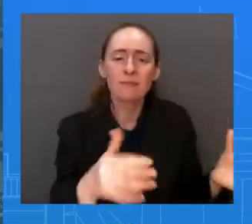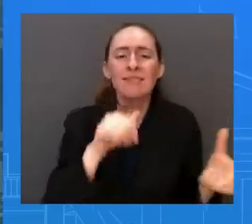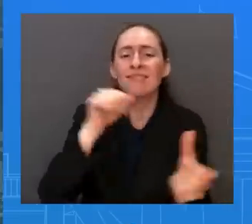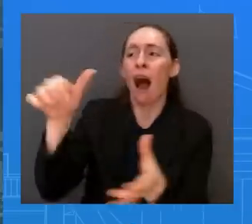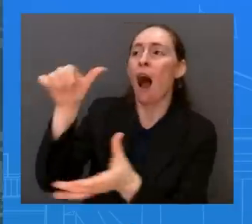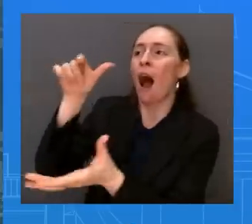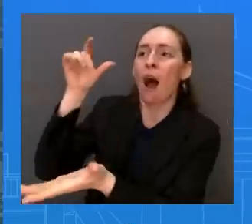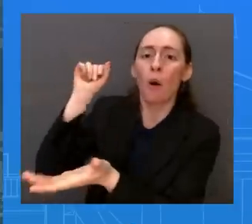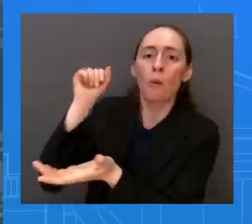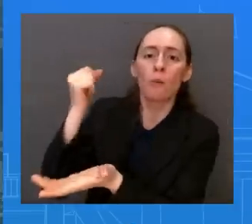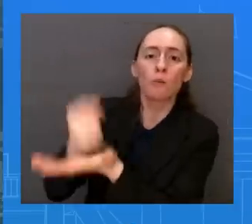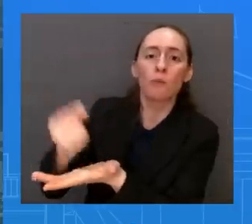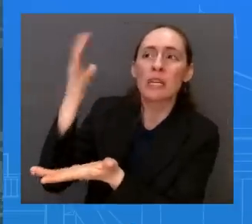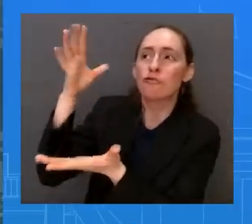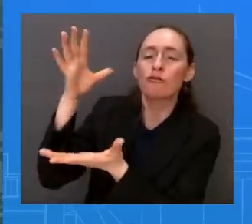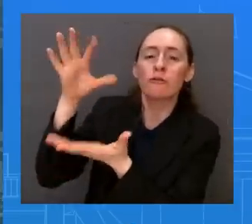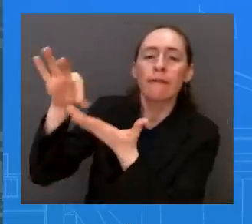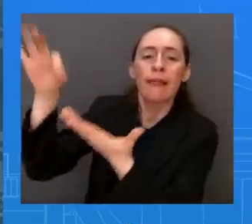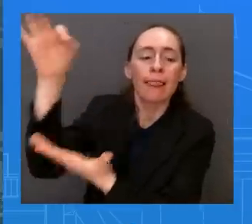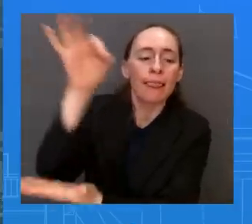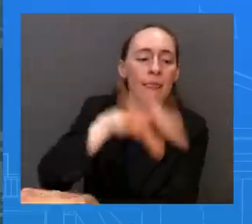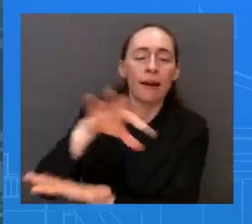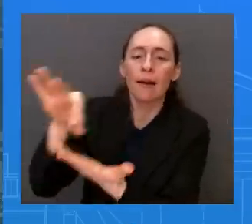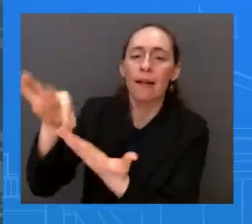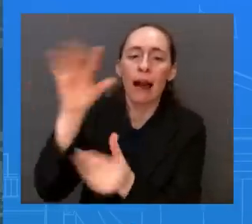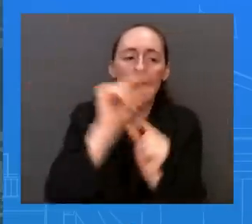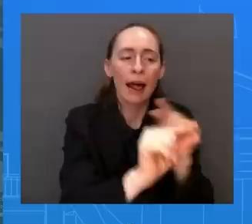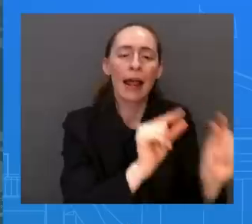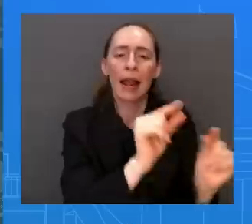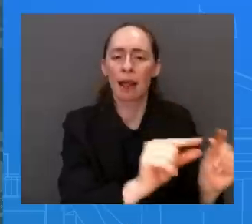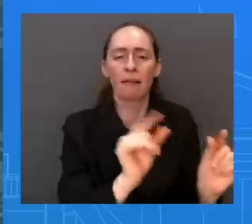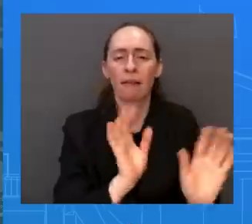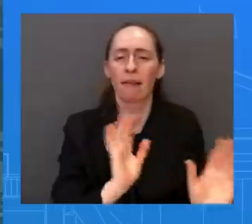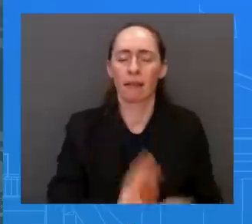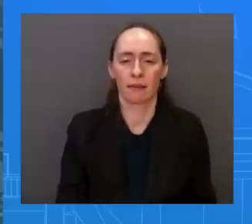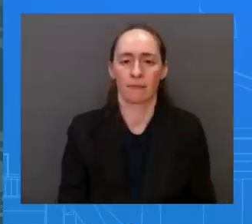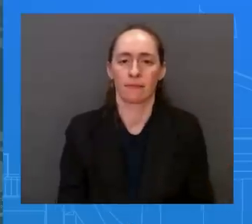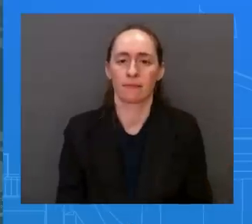has transformed how we see the economy, right? When you think about